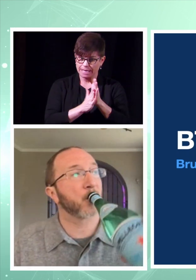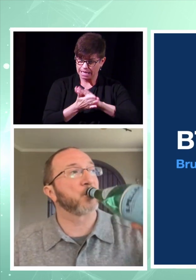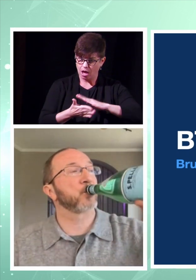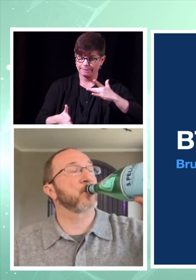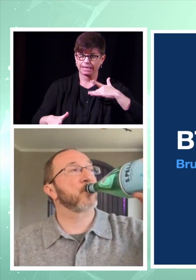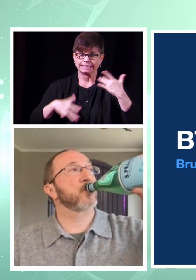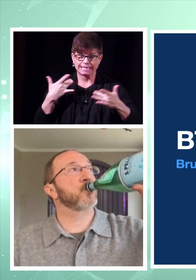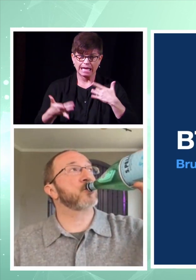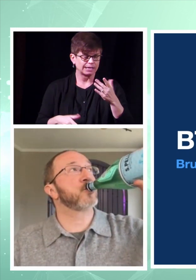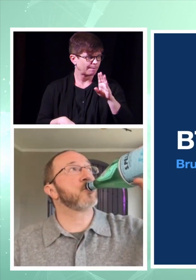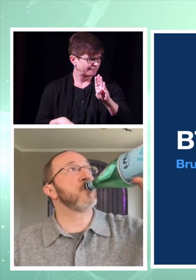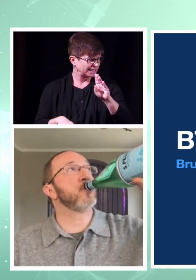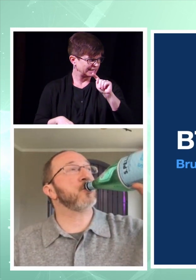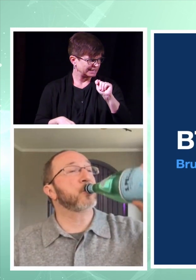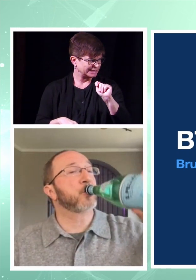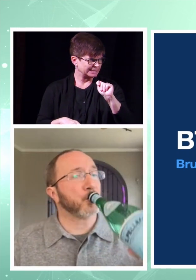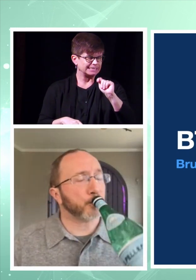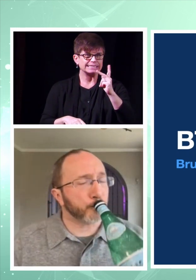inhibitors.